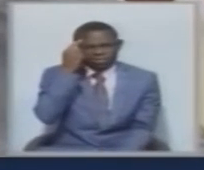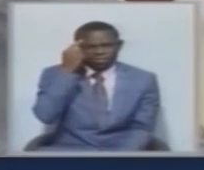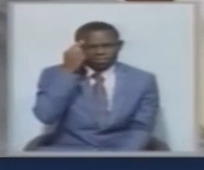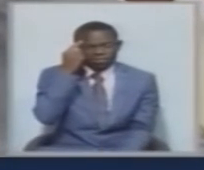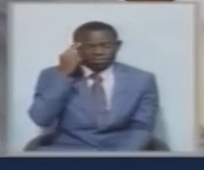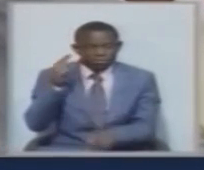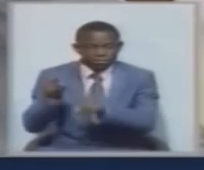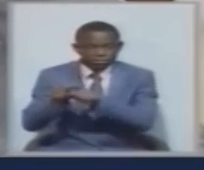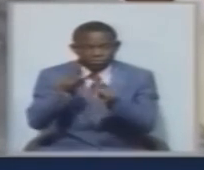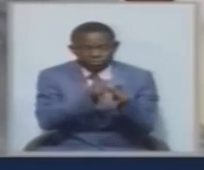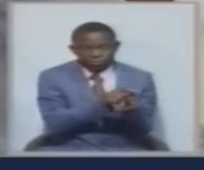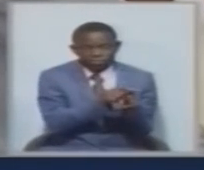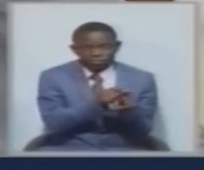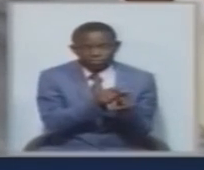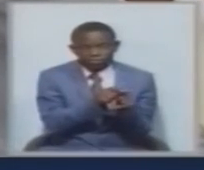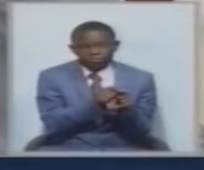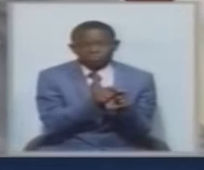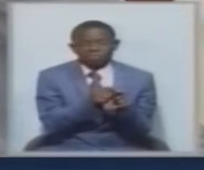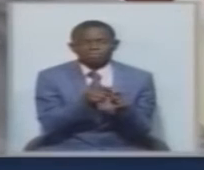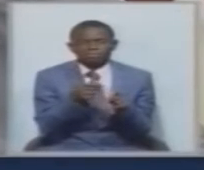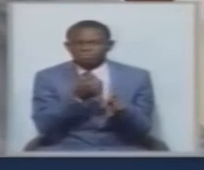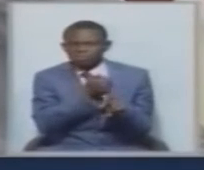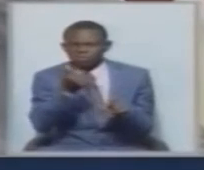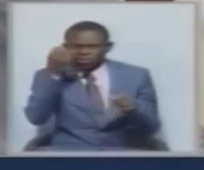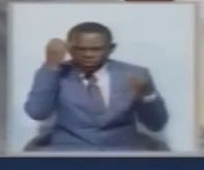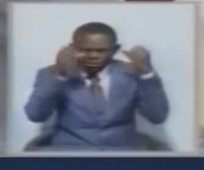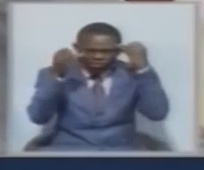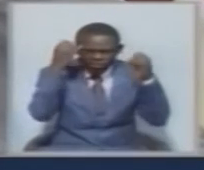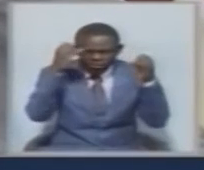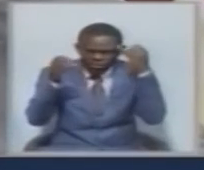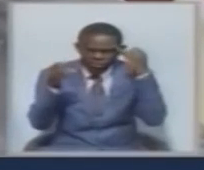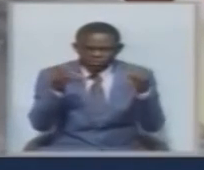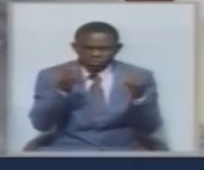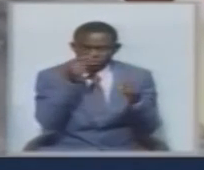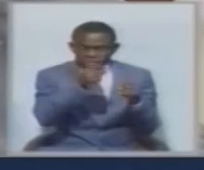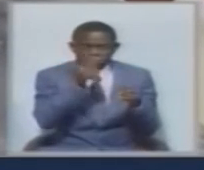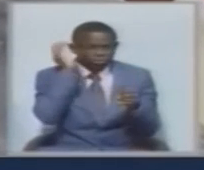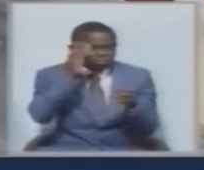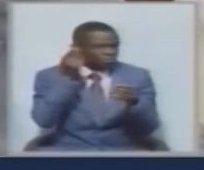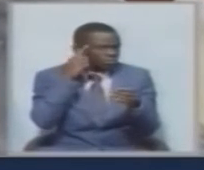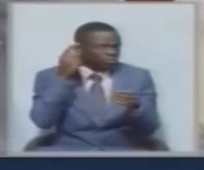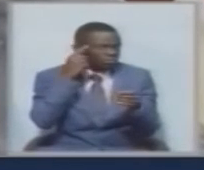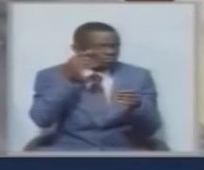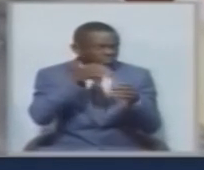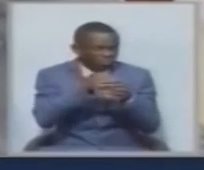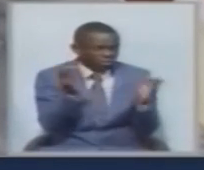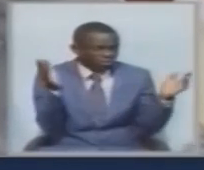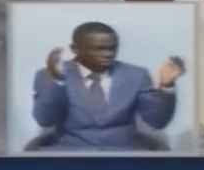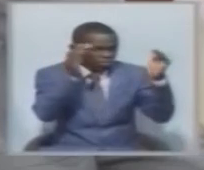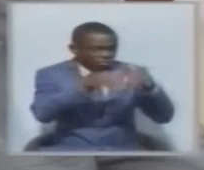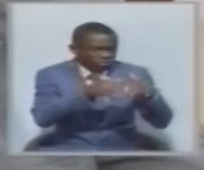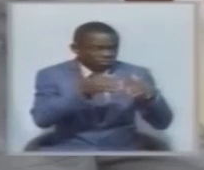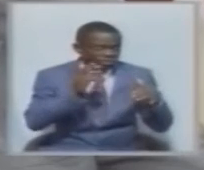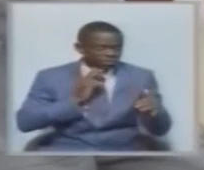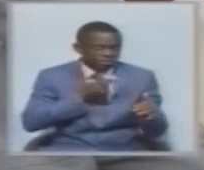can also tap into other ideas which our colleagues will present as we engage in the